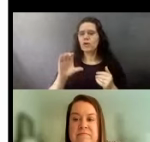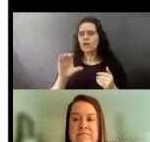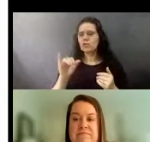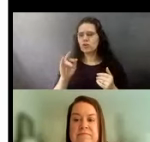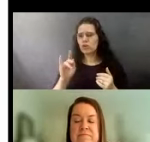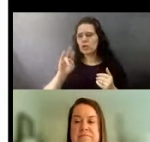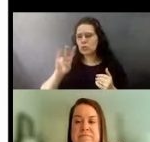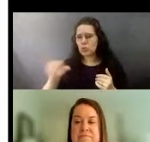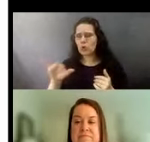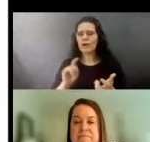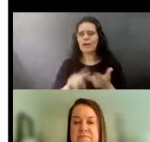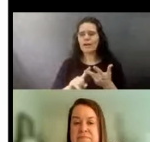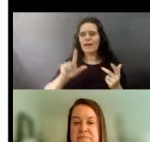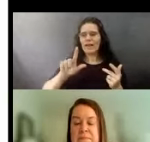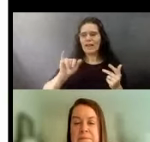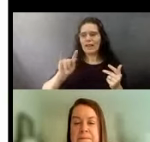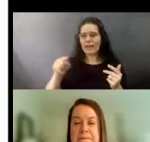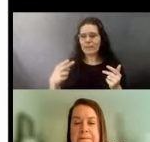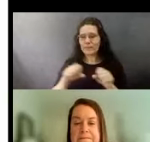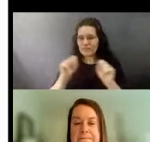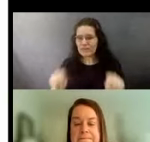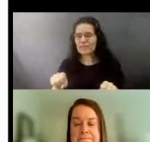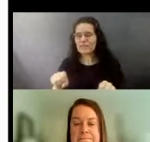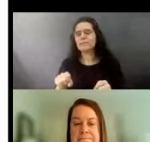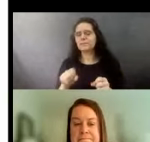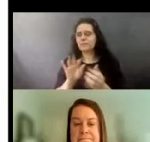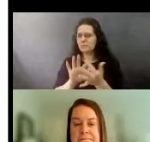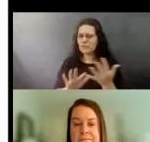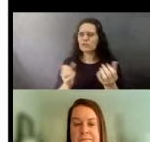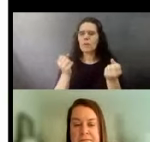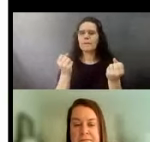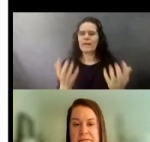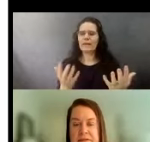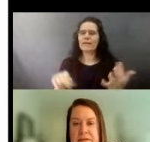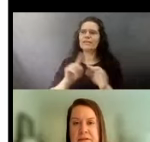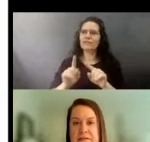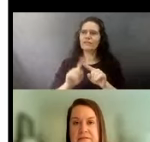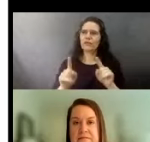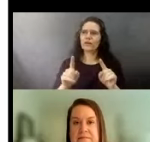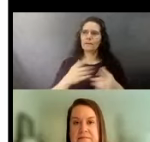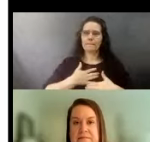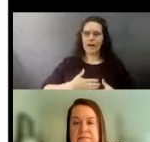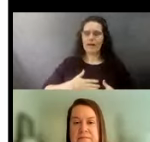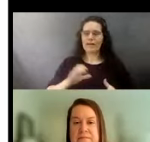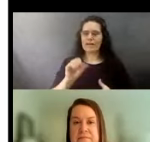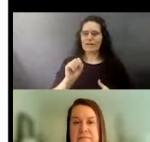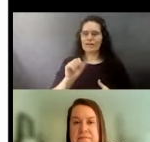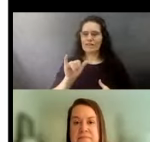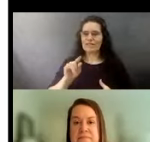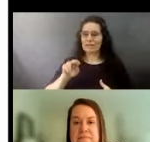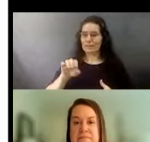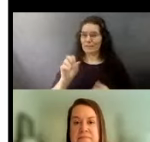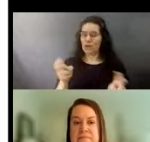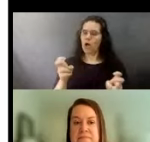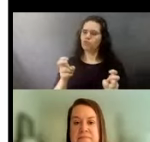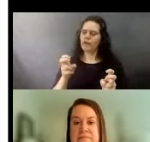a lot of conditions and body systems are specifically mentioned by Congress and are sort of